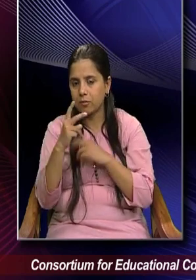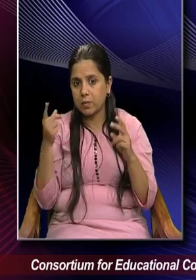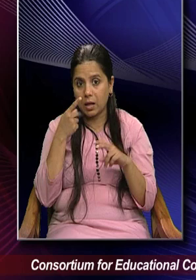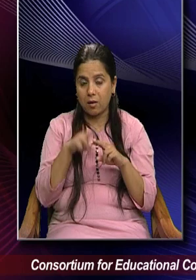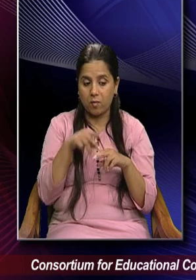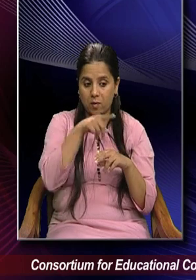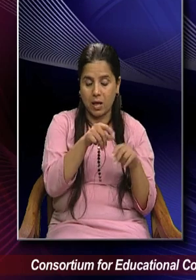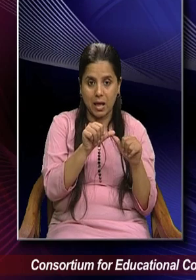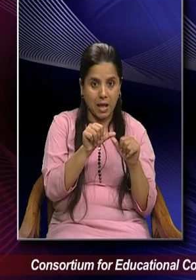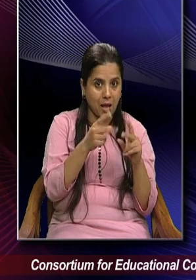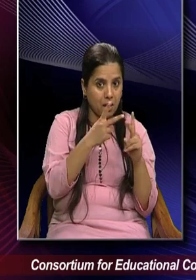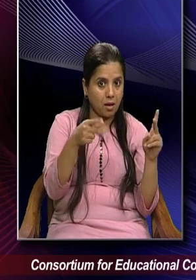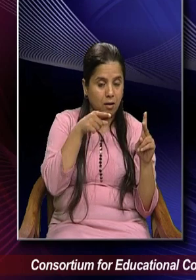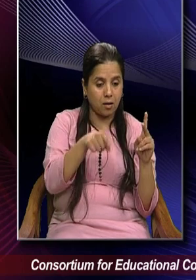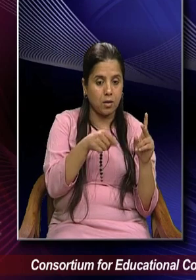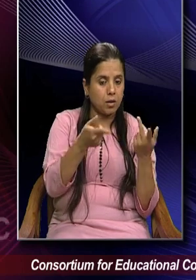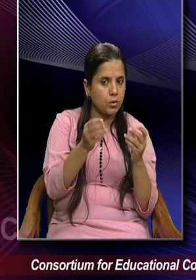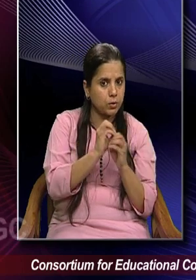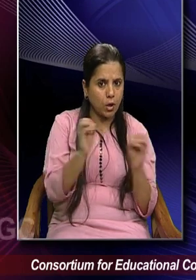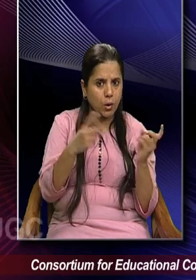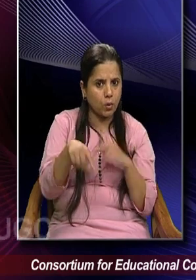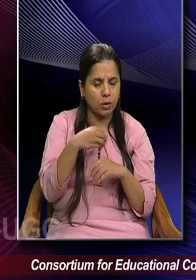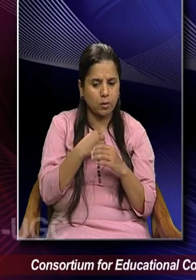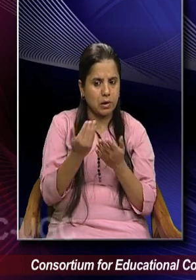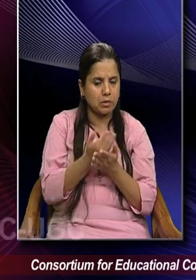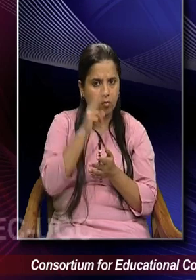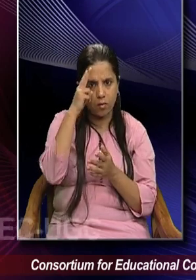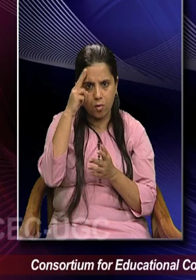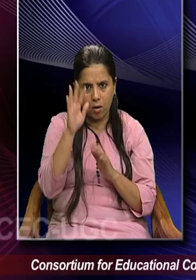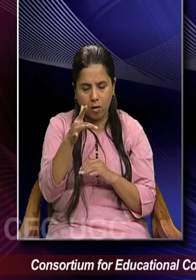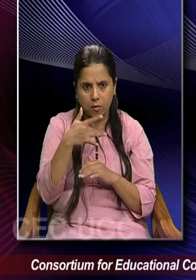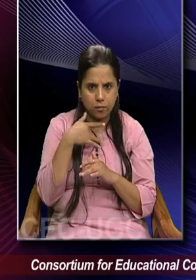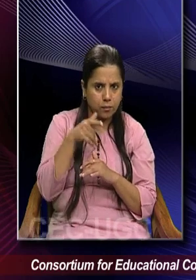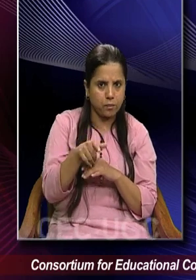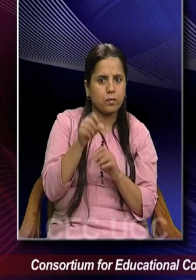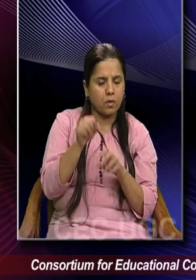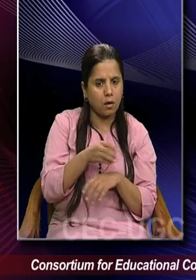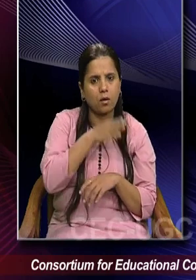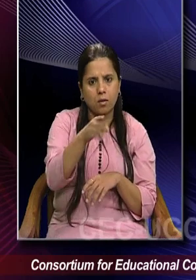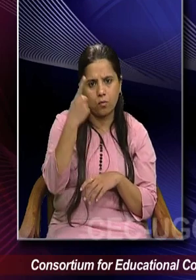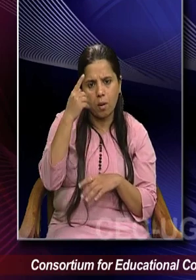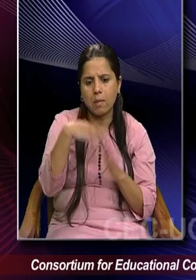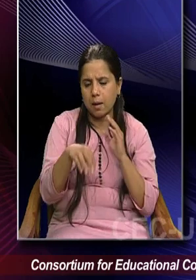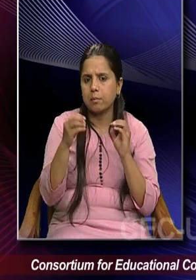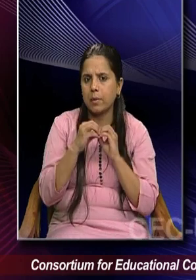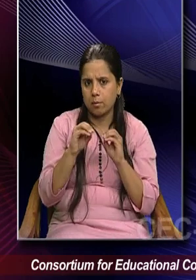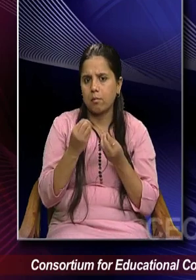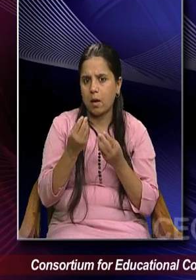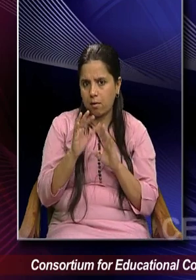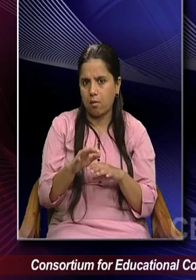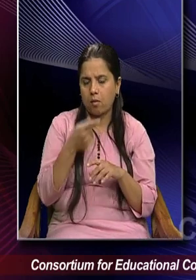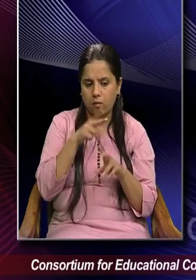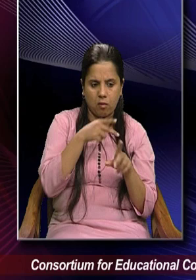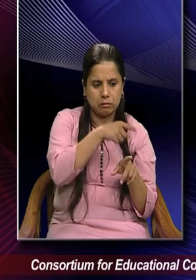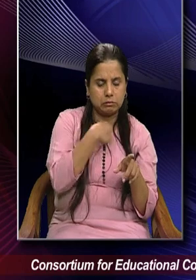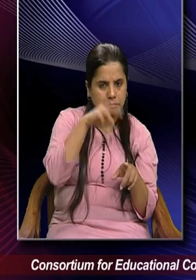case in the ground zero you have some safety concerns, safety issues, you can go for plan B. You can